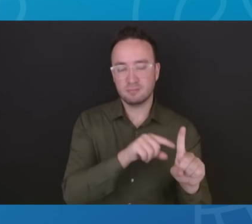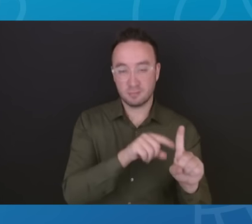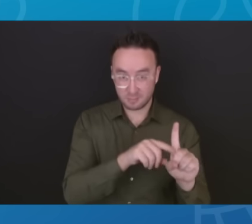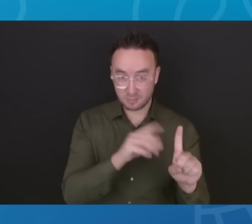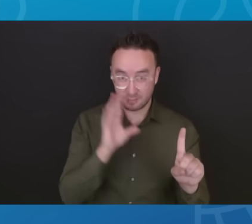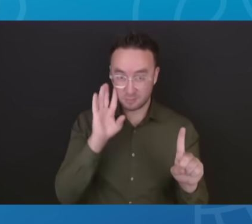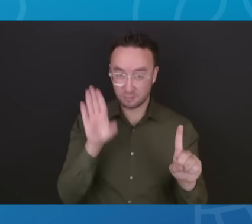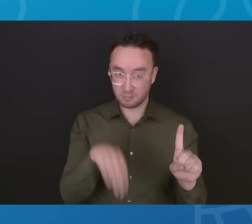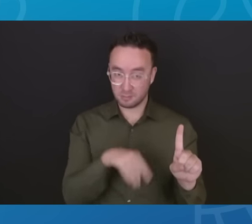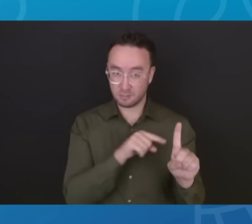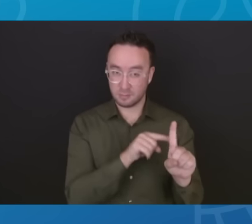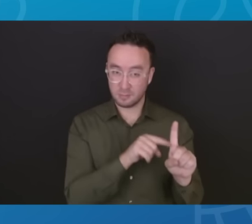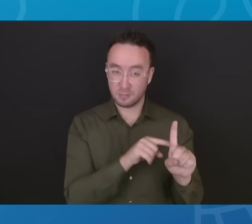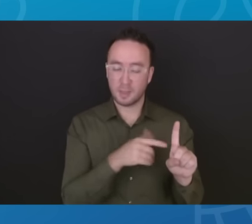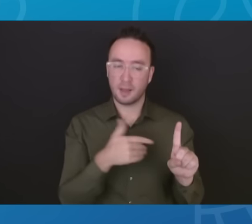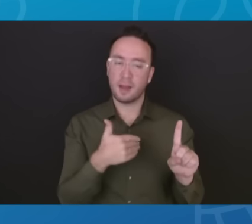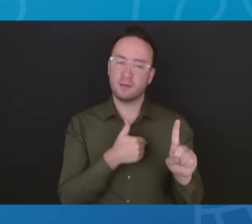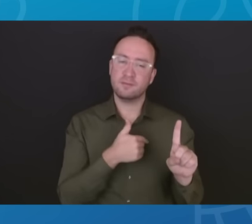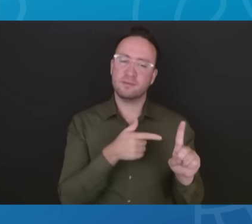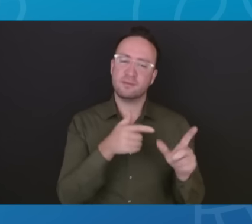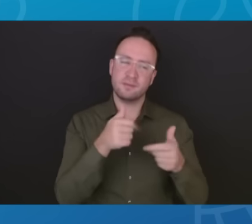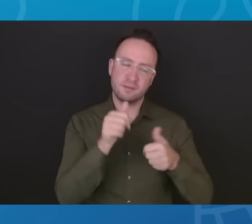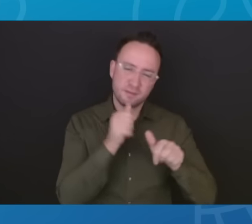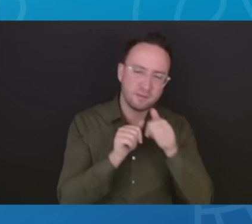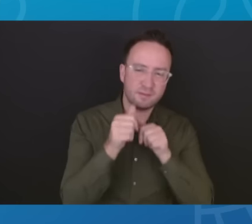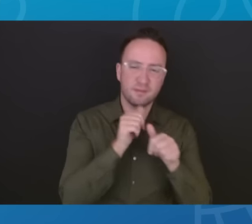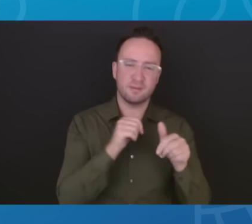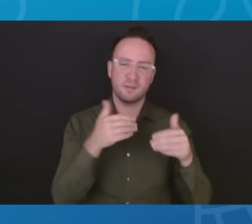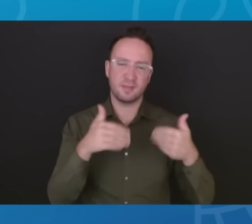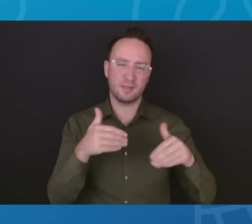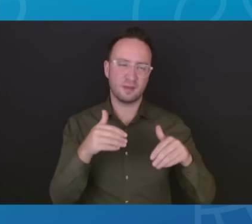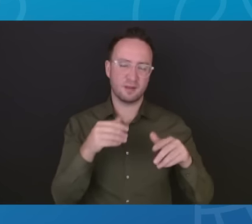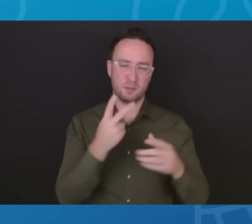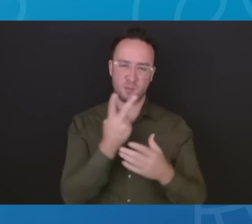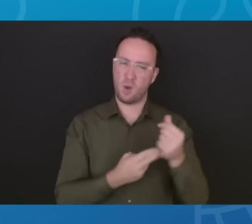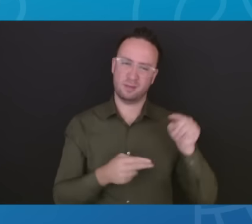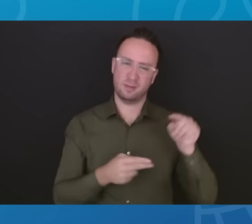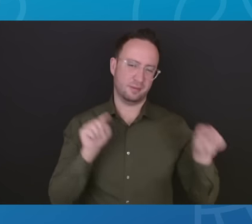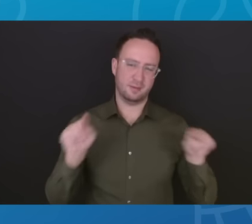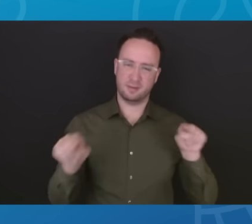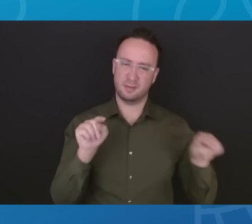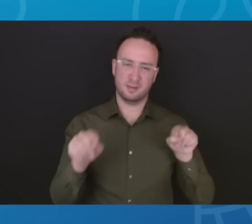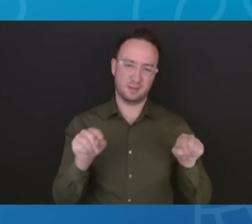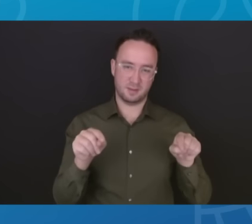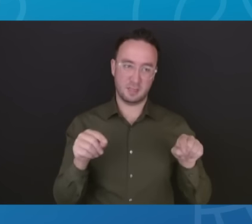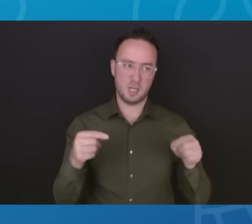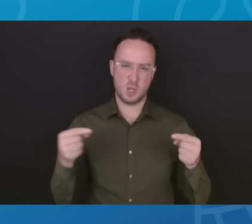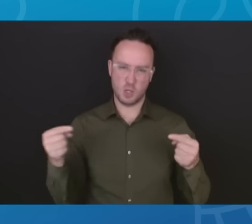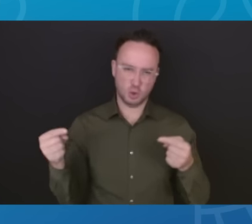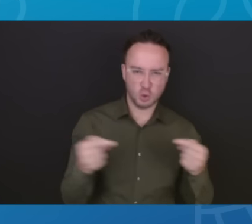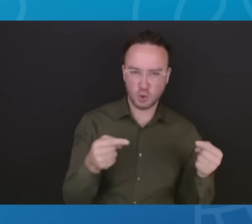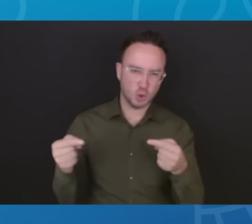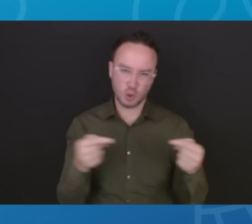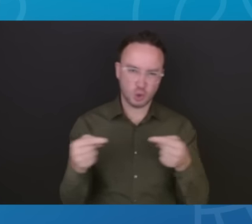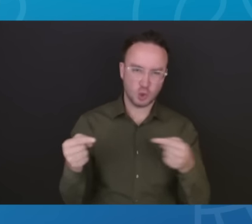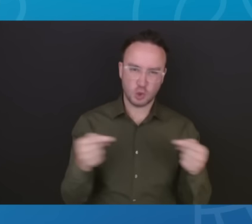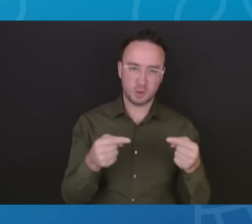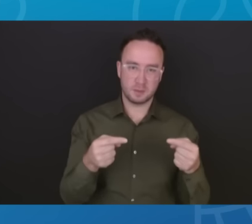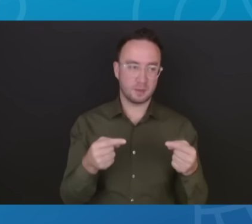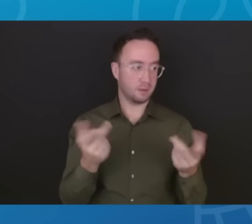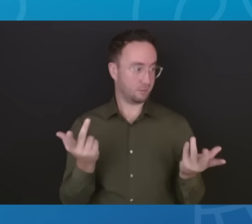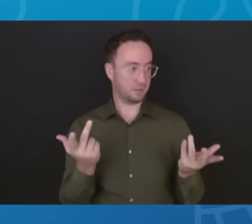of pain, there are no winners. It is far time to end this conflict and to begin the work for a common future for Israelis and